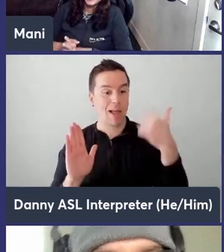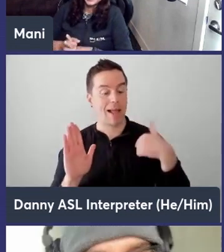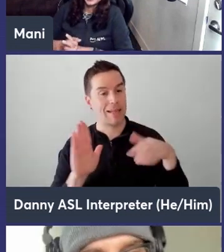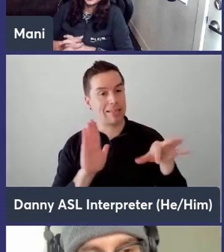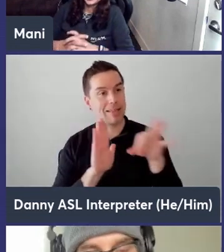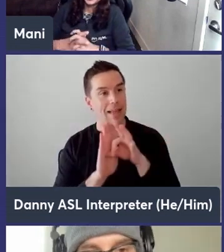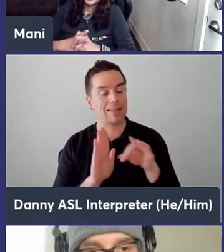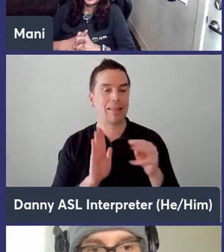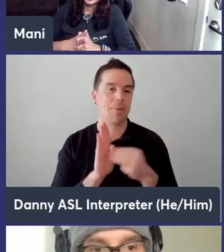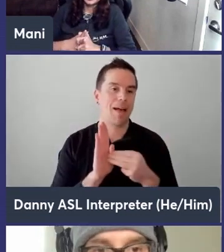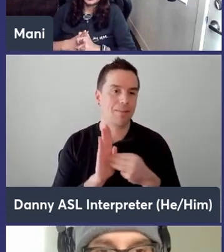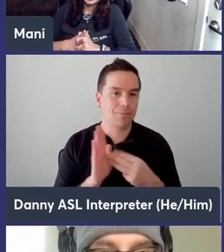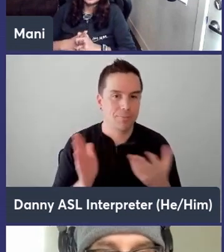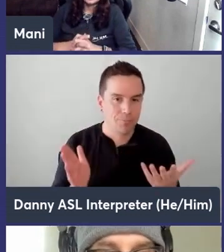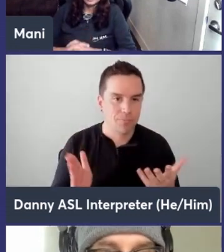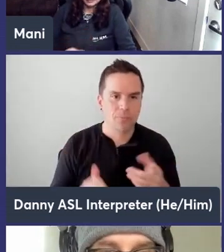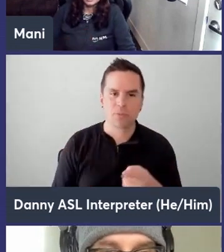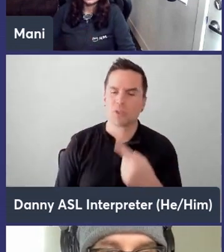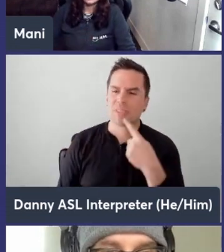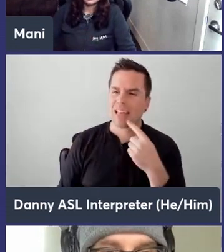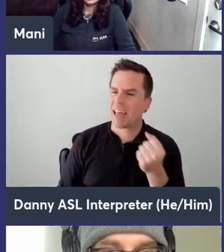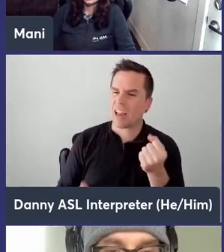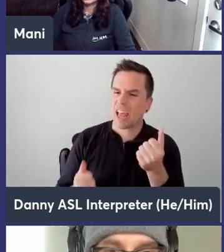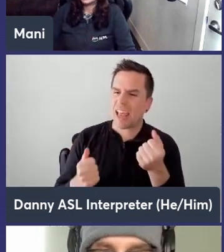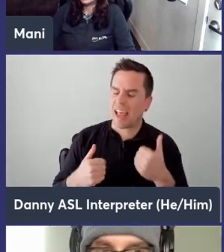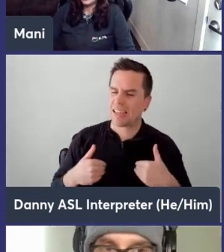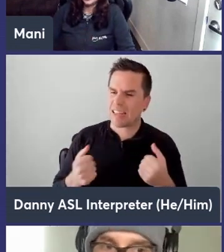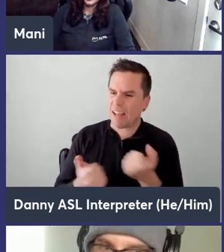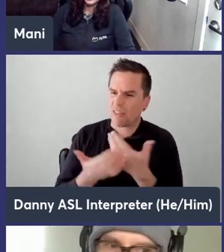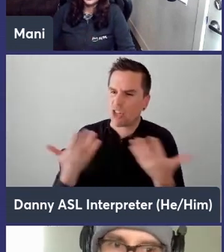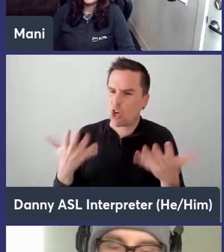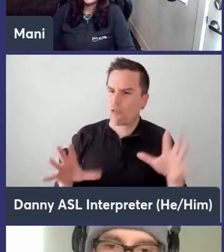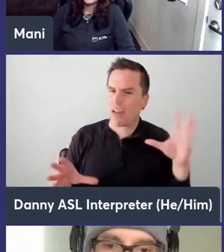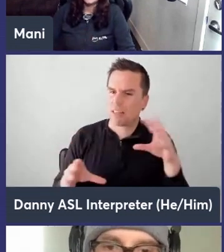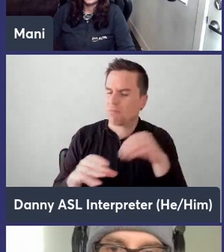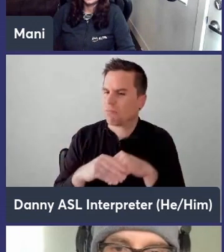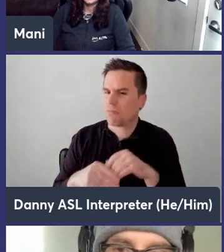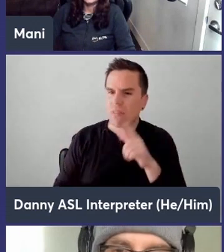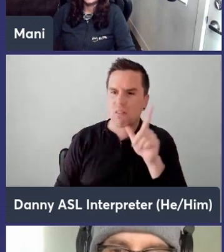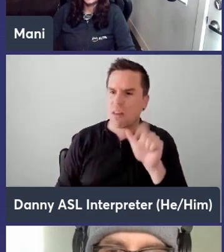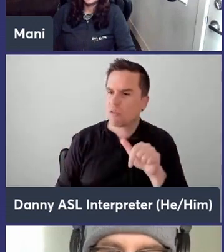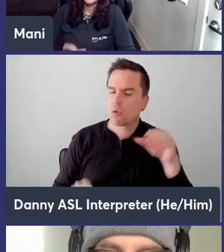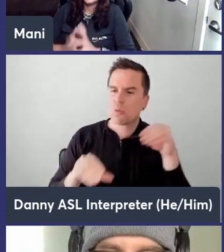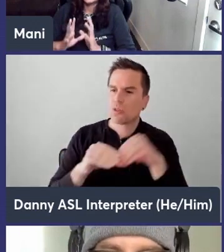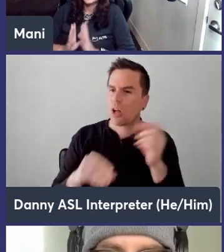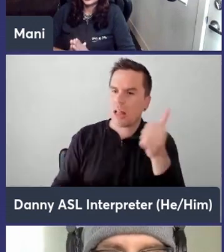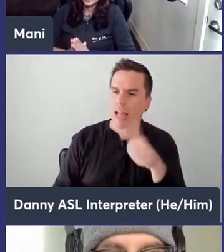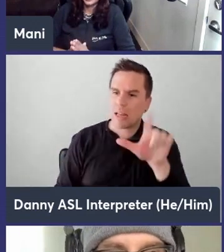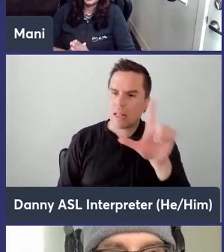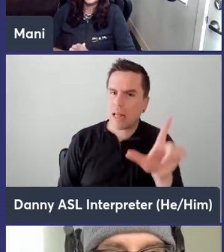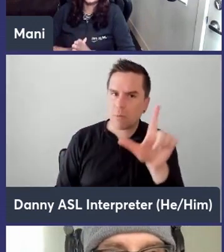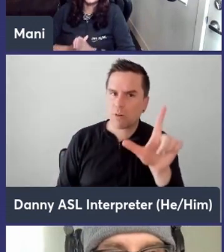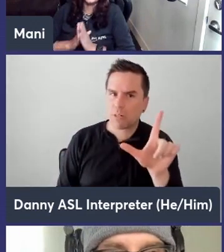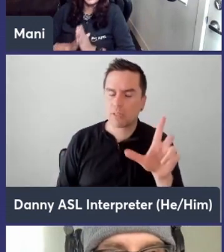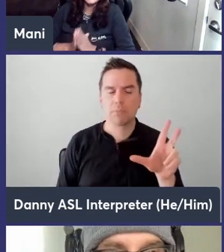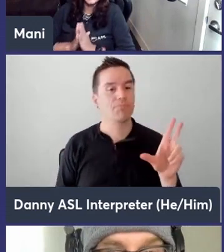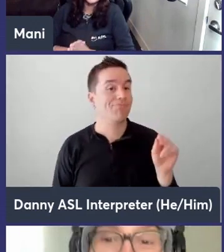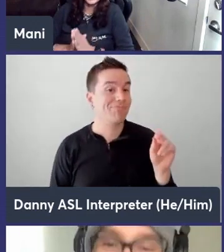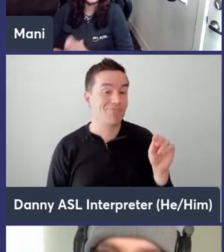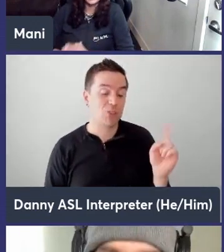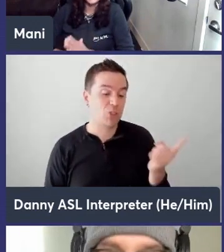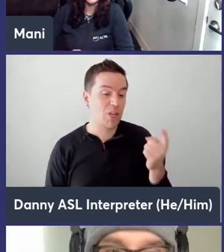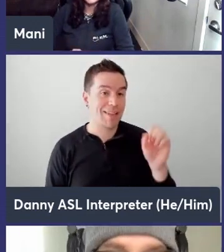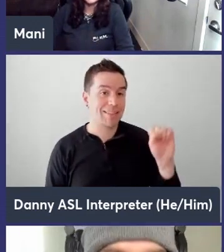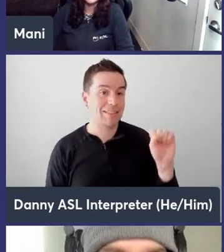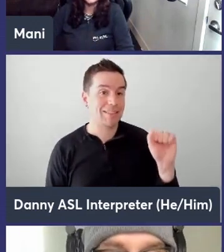that this comes with everything you need, like libraries and things. You don't need to install anything. No, you don't need to install anything apart from SageMaker. So you need